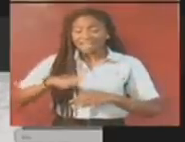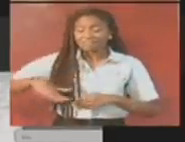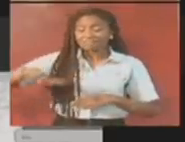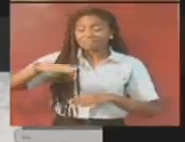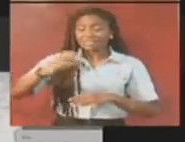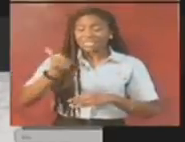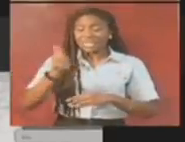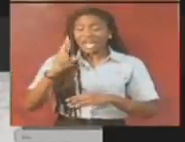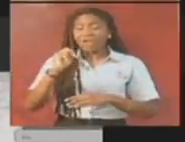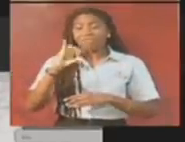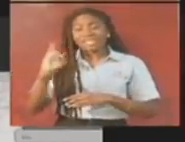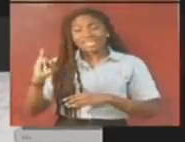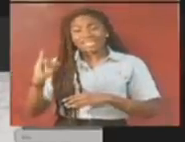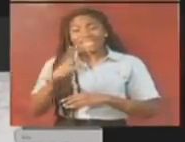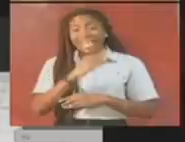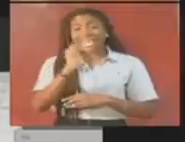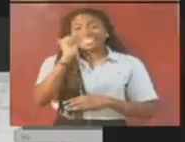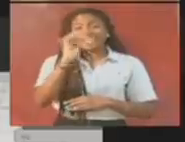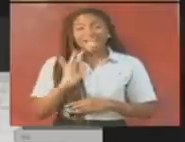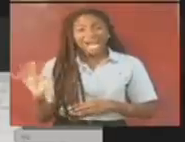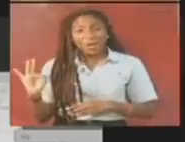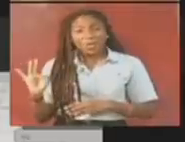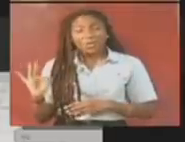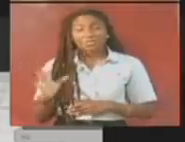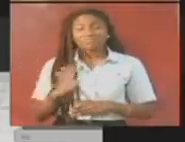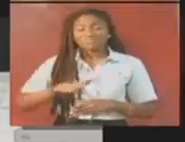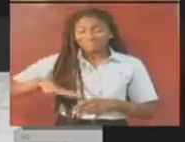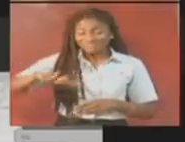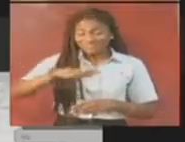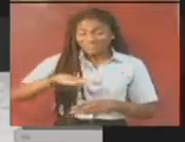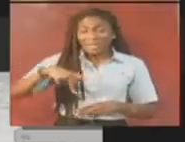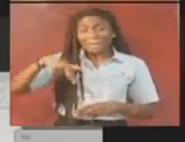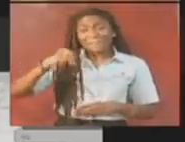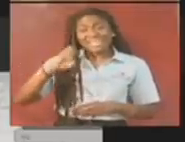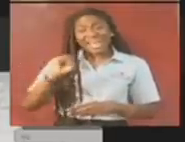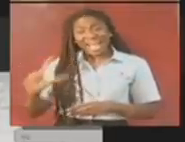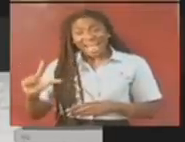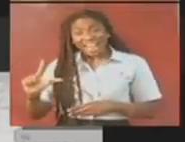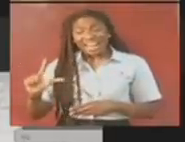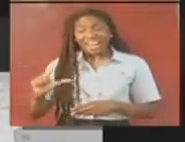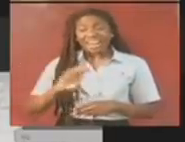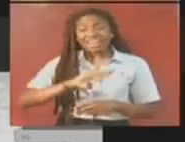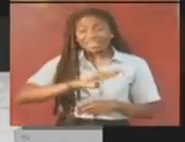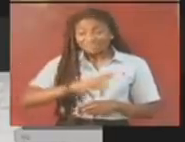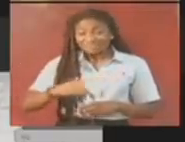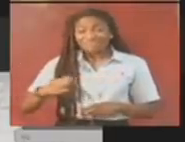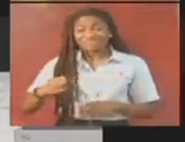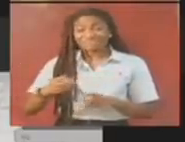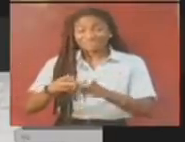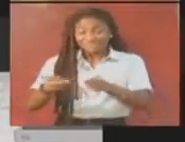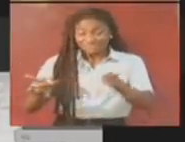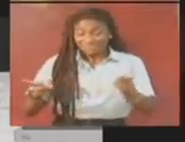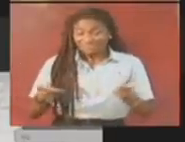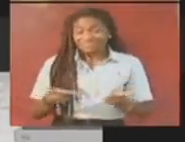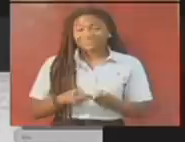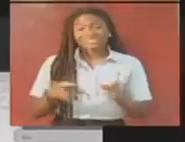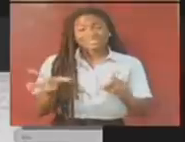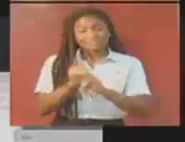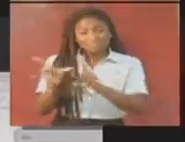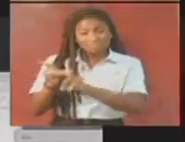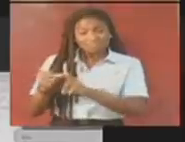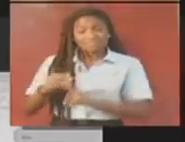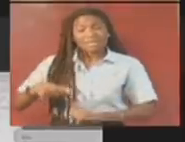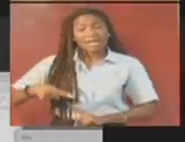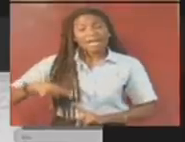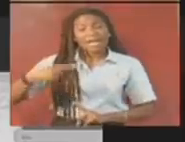well as San Fernando and surrounding areas in Victoria, and Pinal and surrounding areas in St. Patrick were areas recording